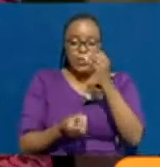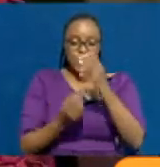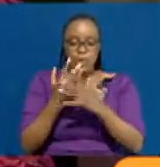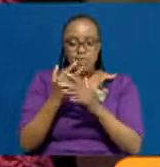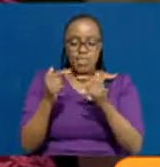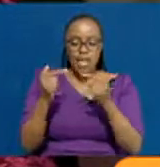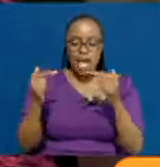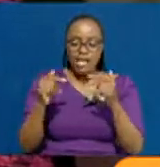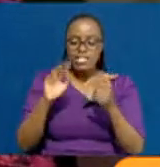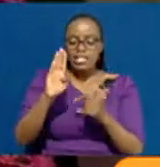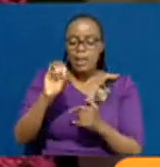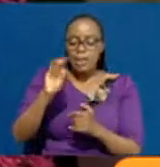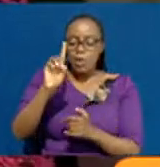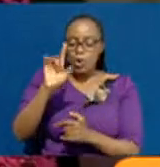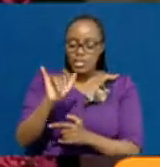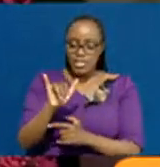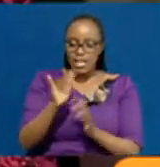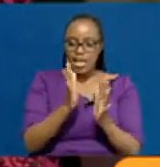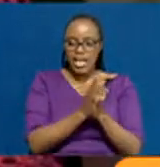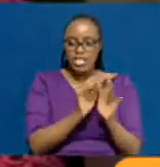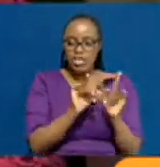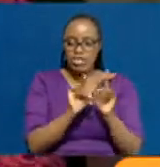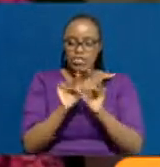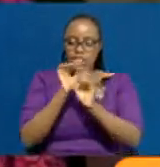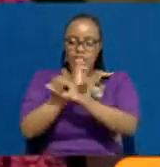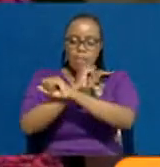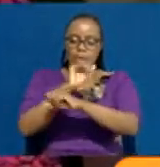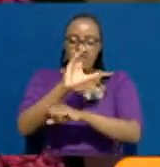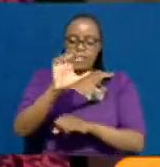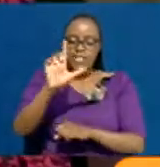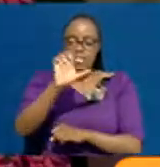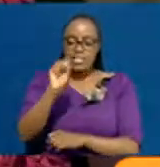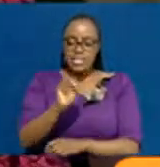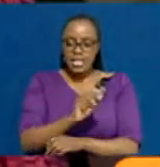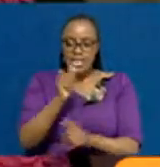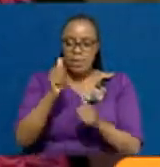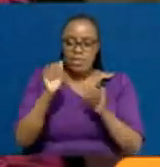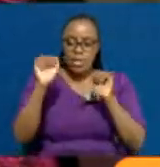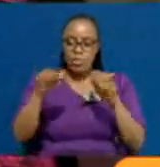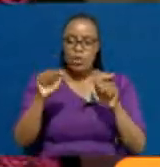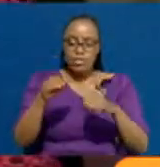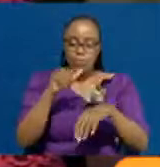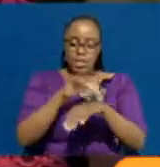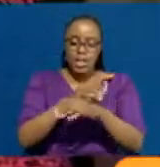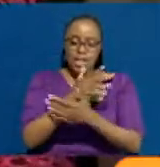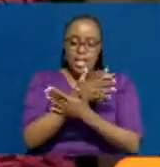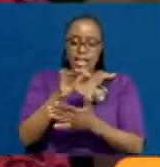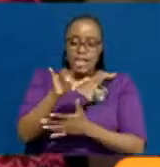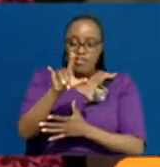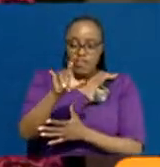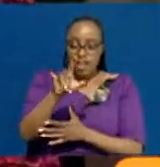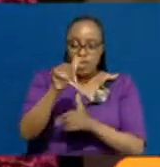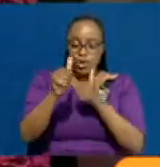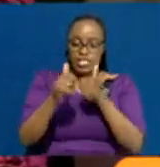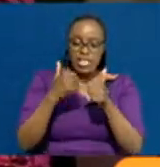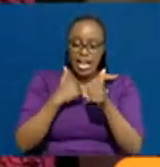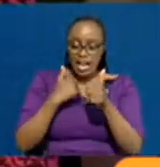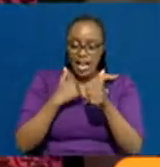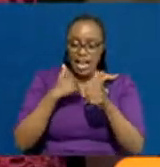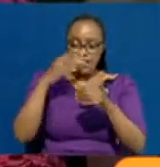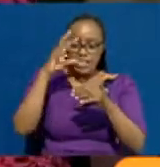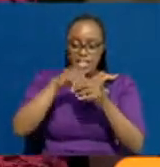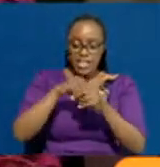antibodies. In some cases, it also produces protective cells that's able to ward off any viral, the SARS-CoV-2,